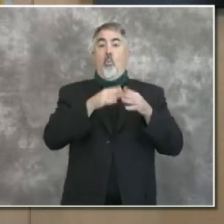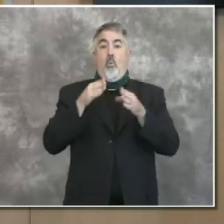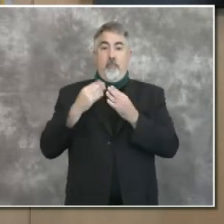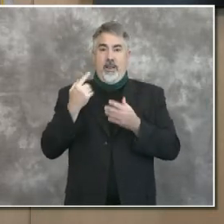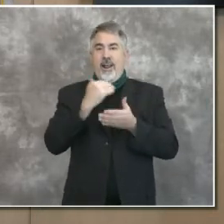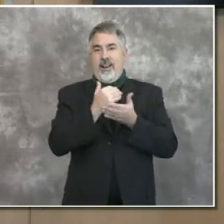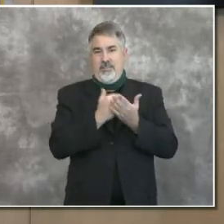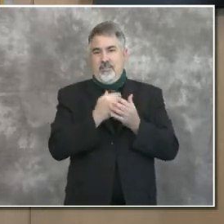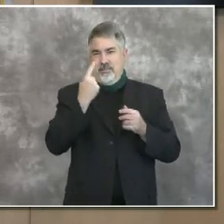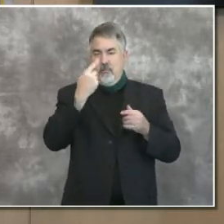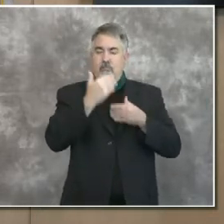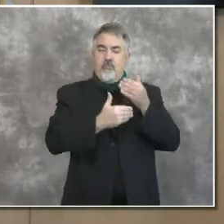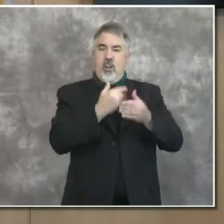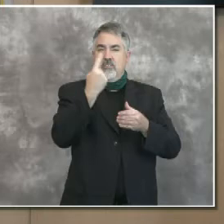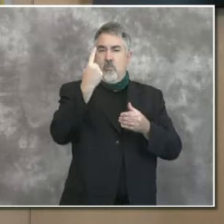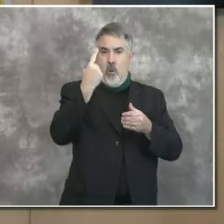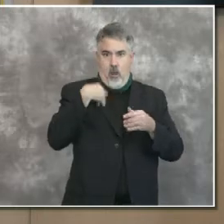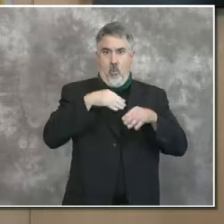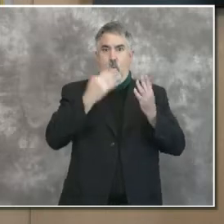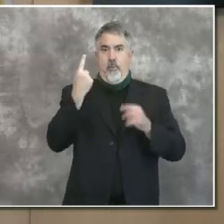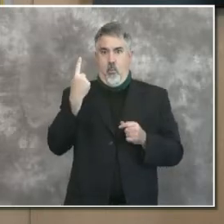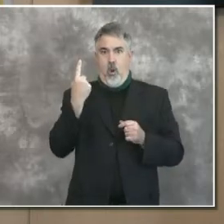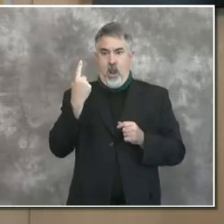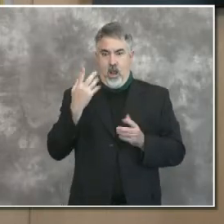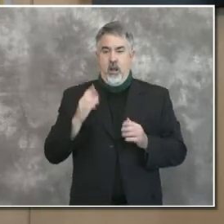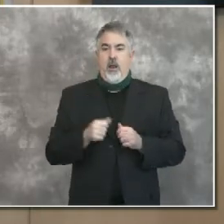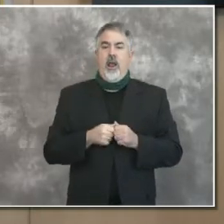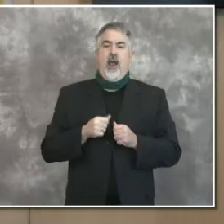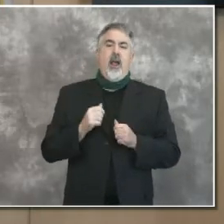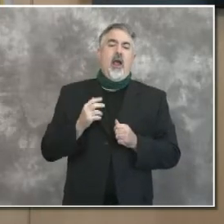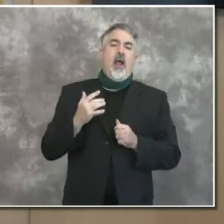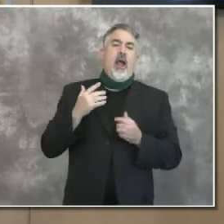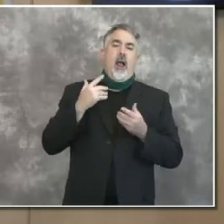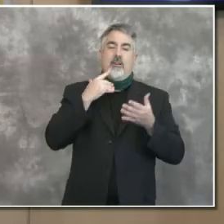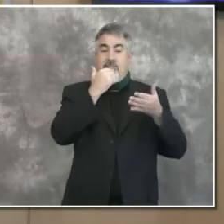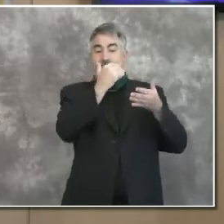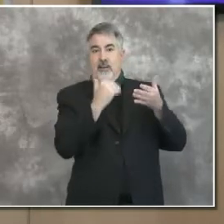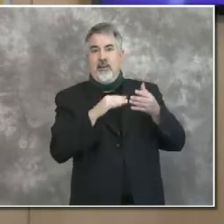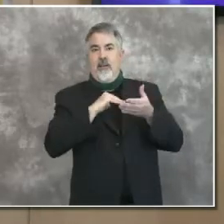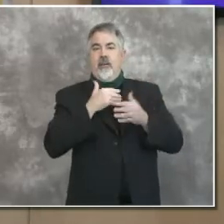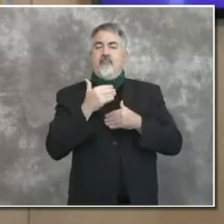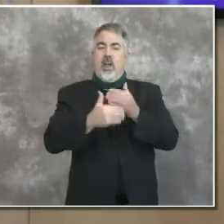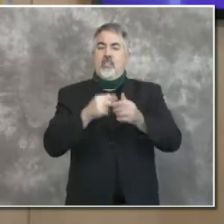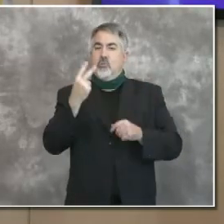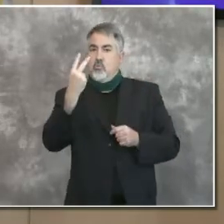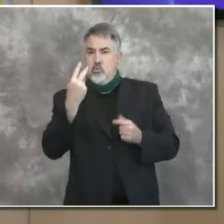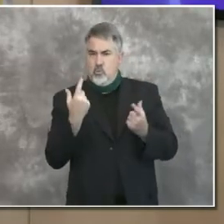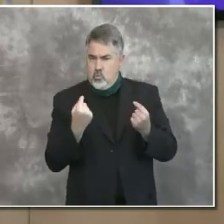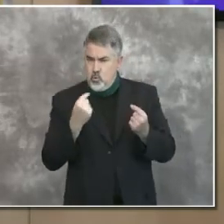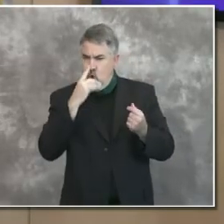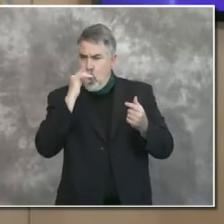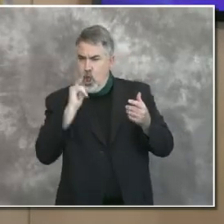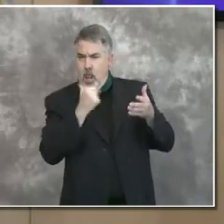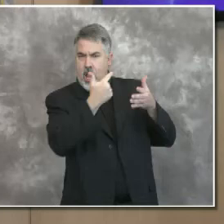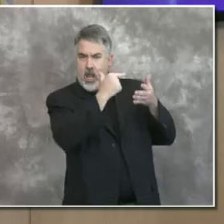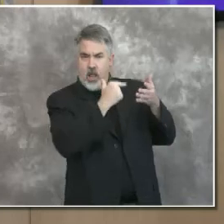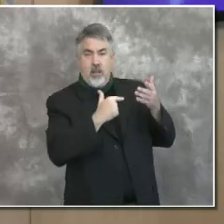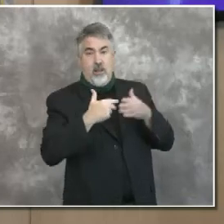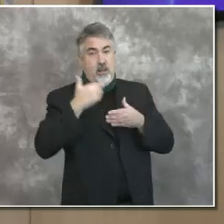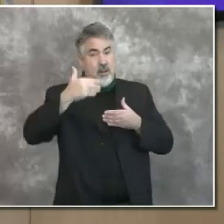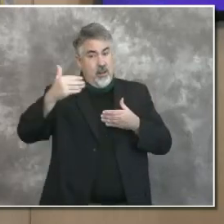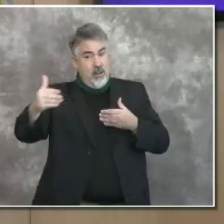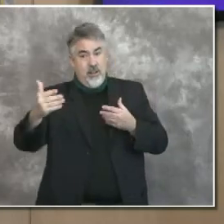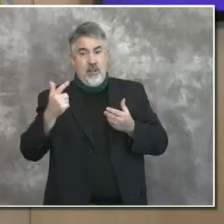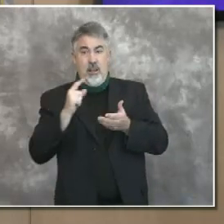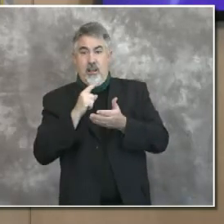move to step 2, which provides additional opportunities for businesses, he said, is weeks, not months away, but it is based on not only our ability